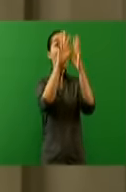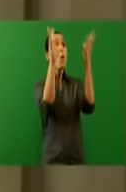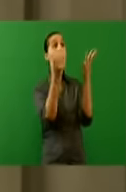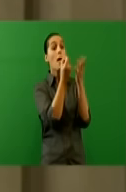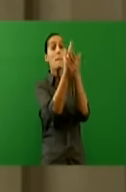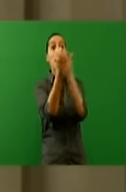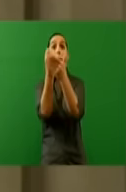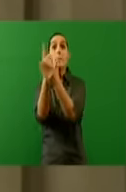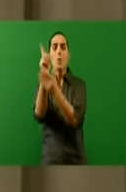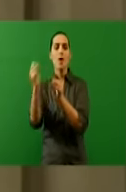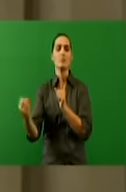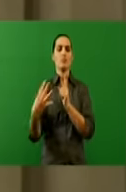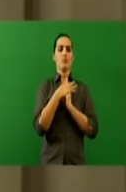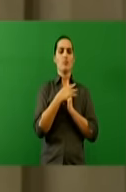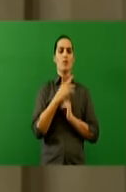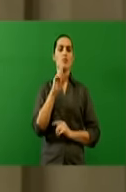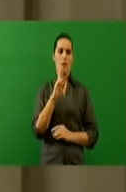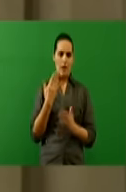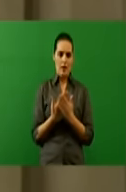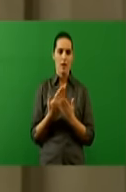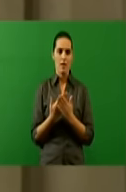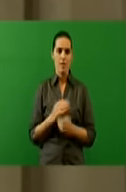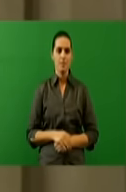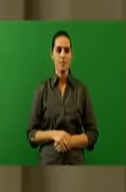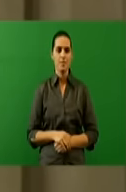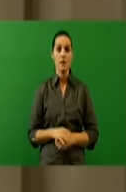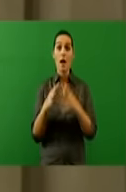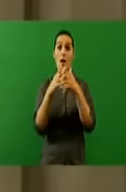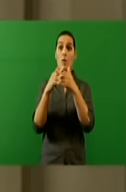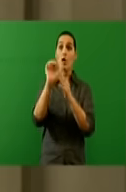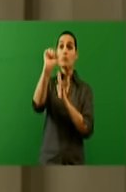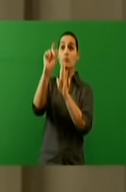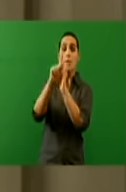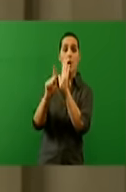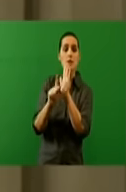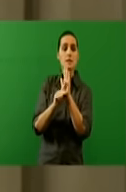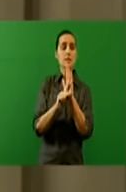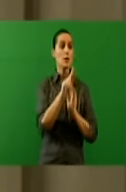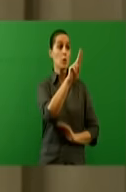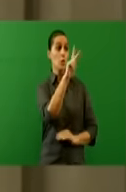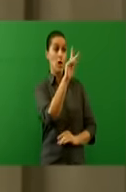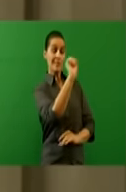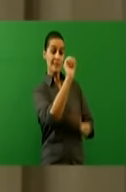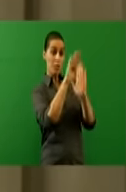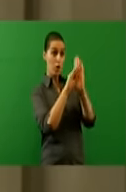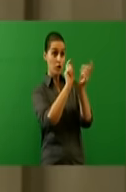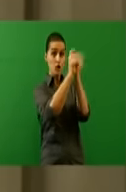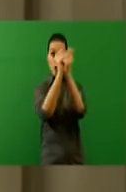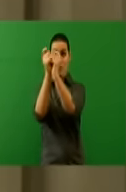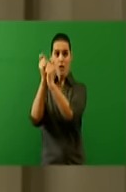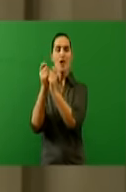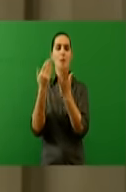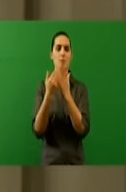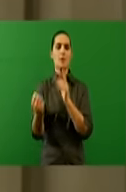scenarios, changes in US monetary policy expectations, and domestic concerns, including the possibility of